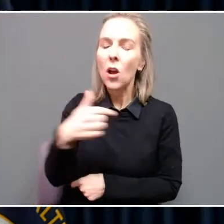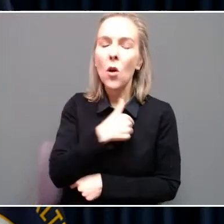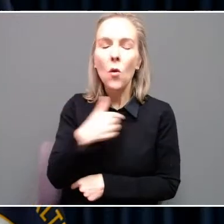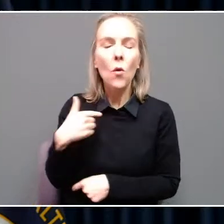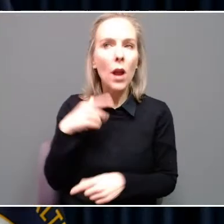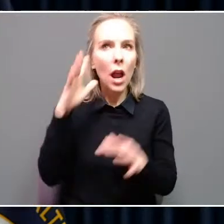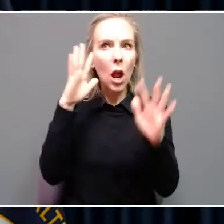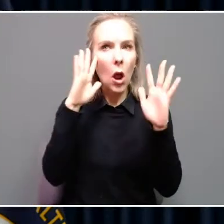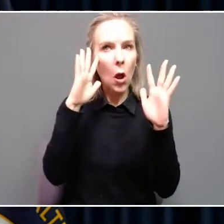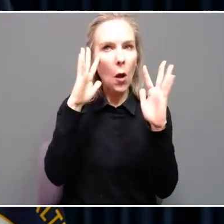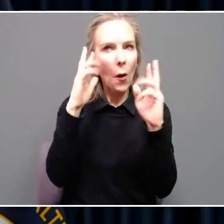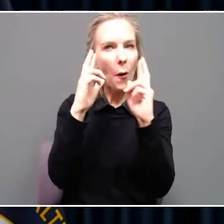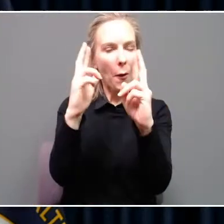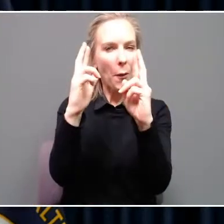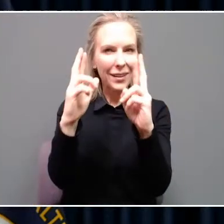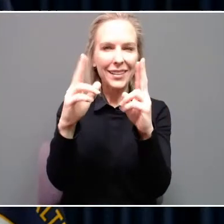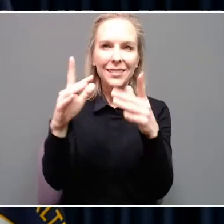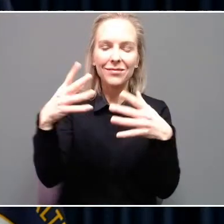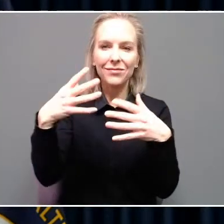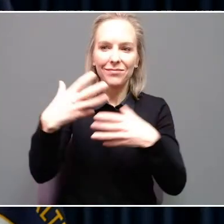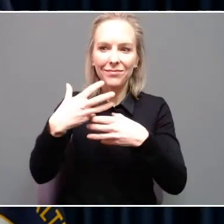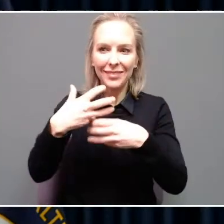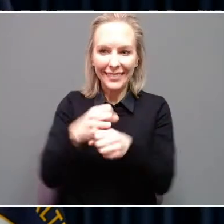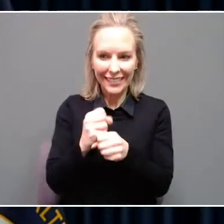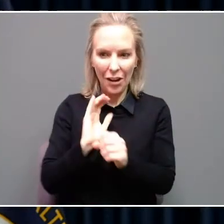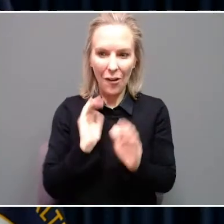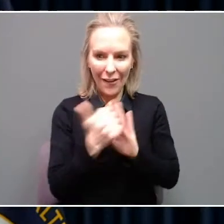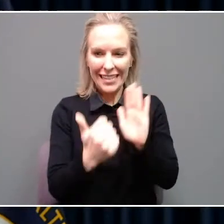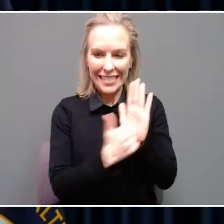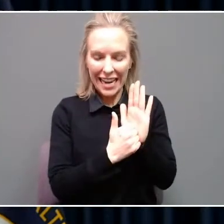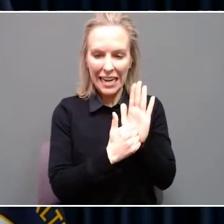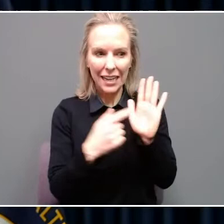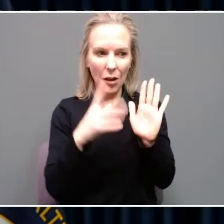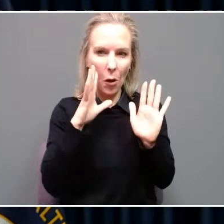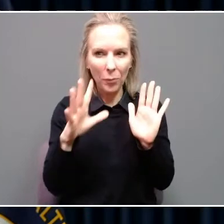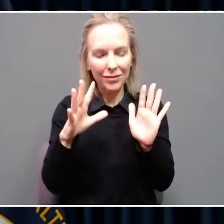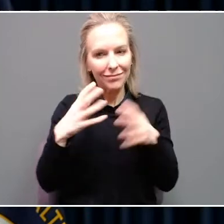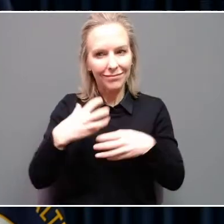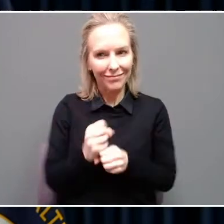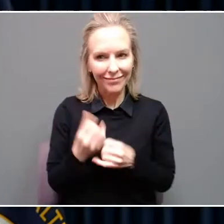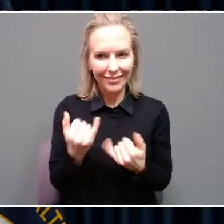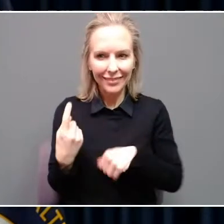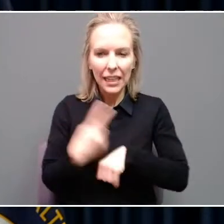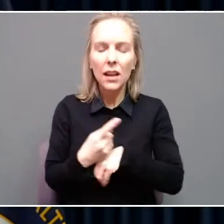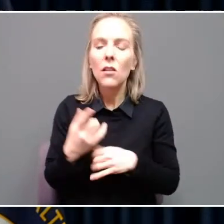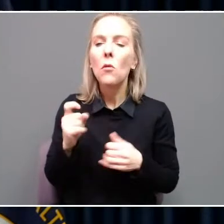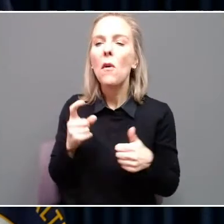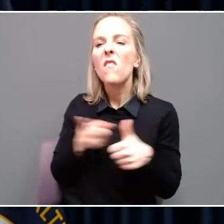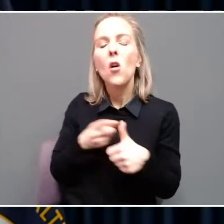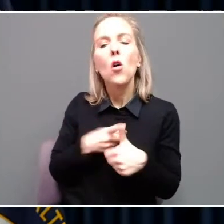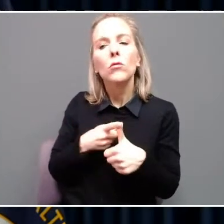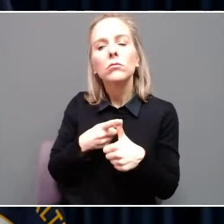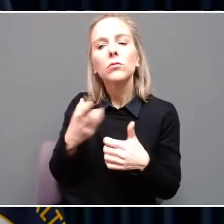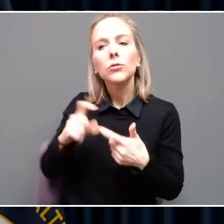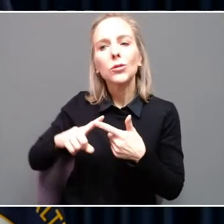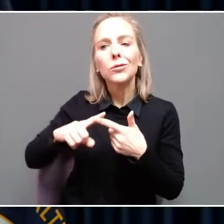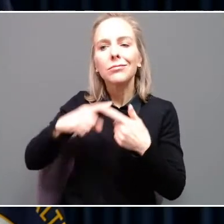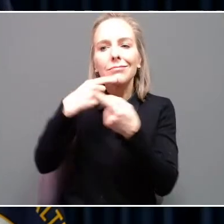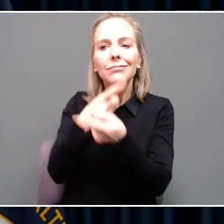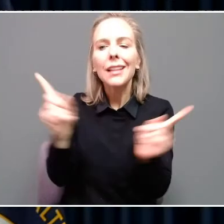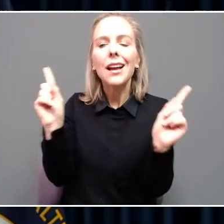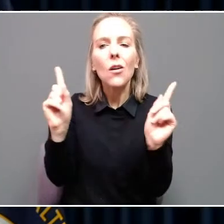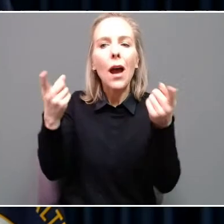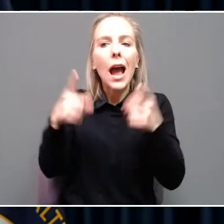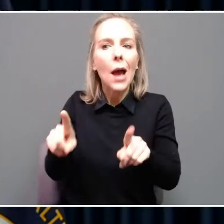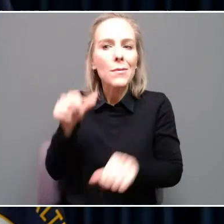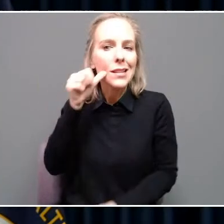agenda than normal. But let's start out with a recap of an exciting announcement yesterday. Yesterday,